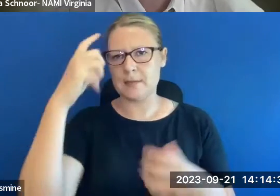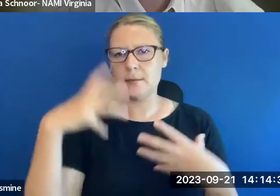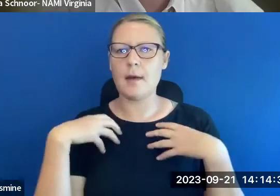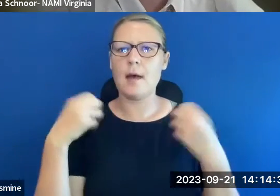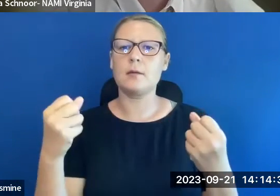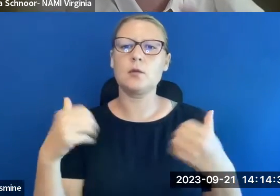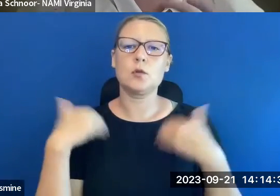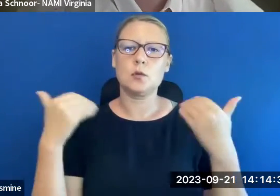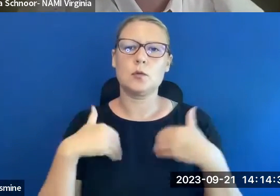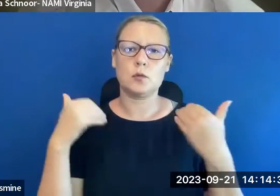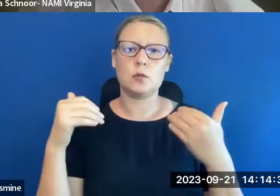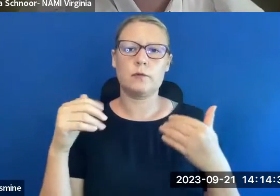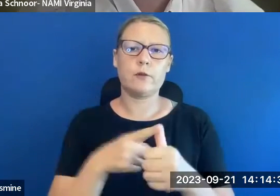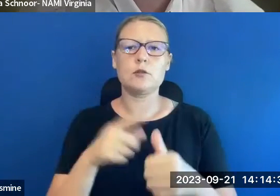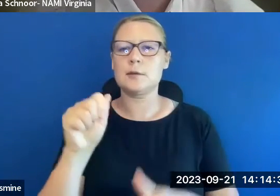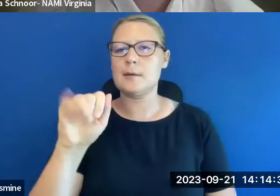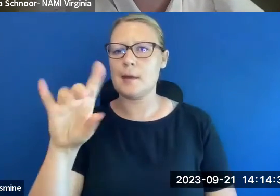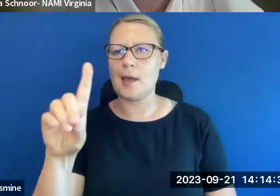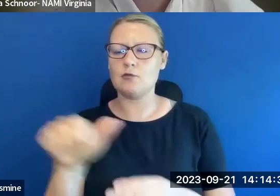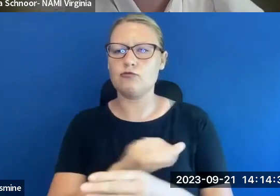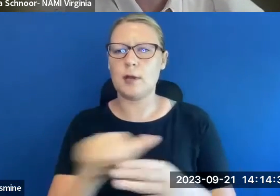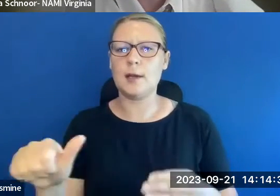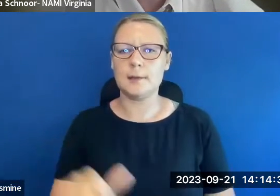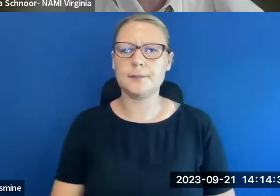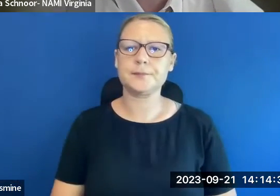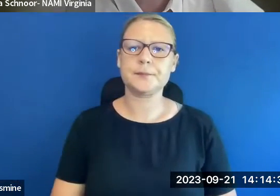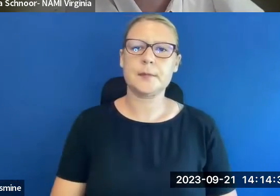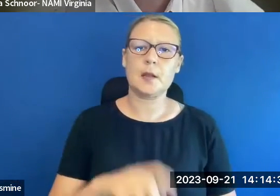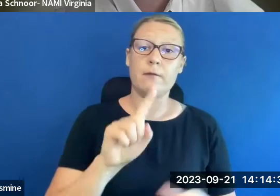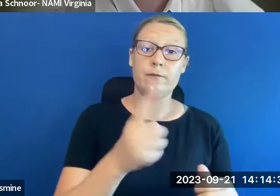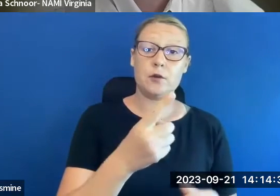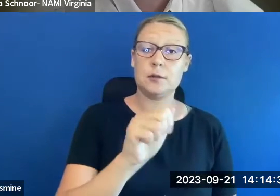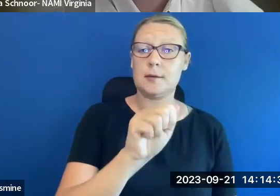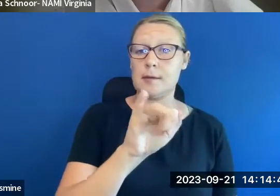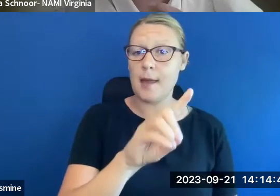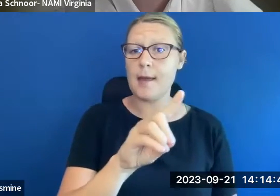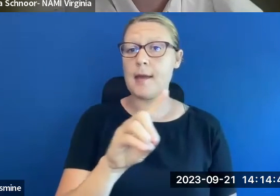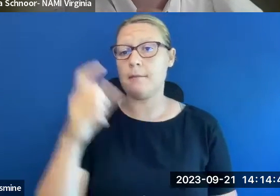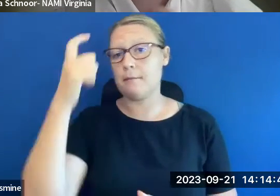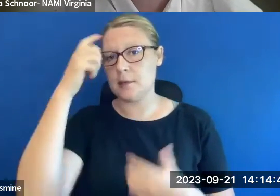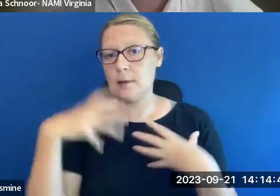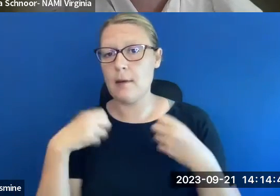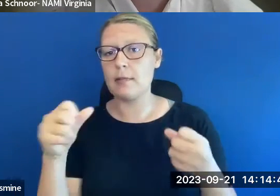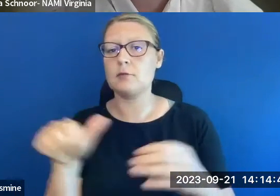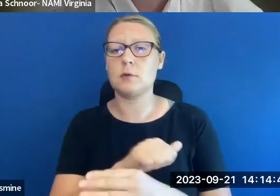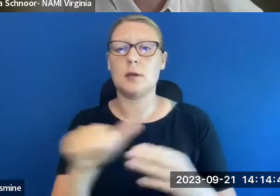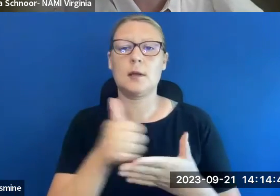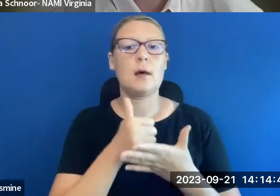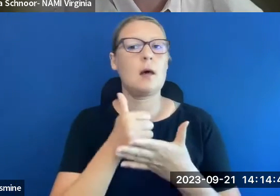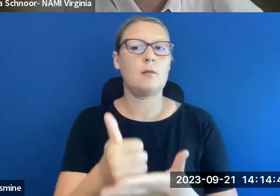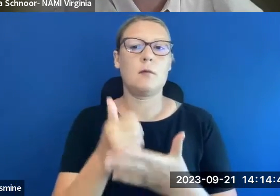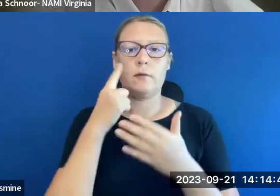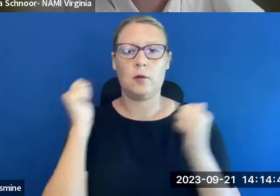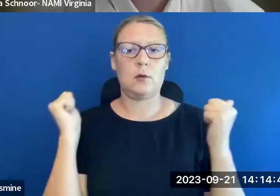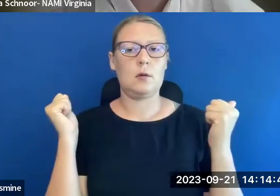that trainings like youth mental health first aid can be really useful for anybody who is working with